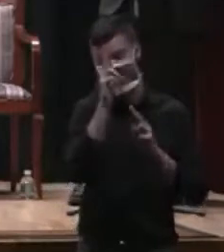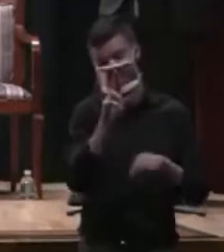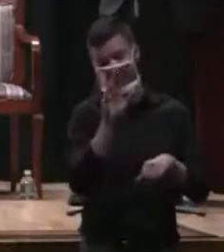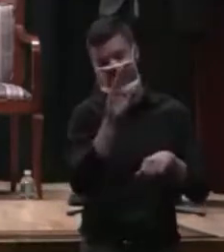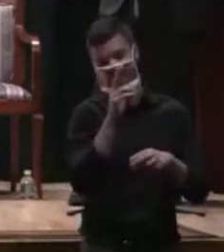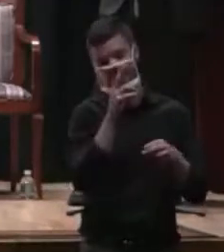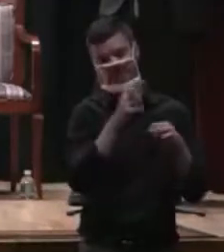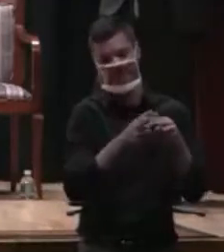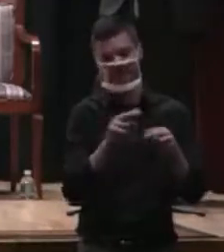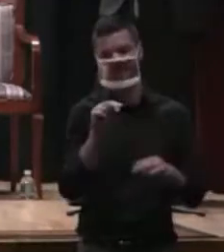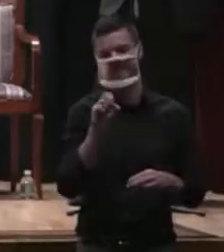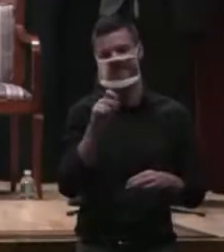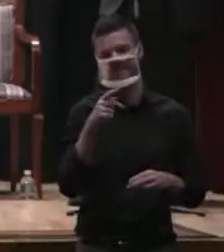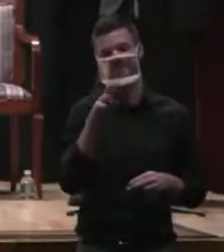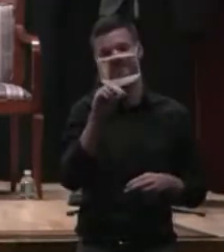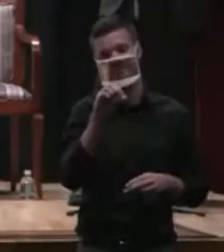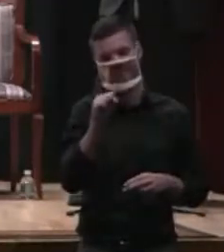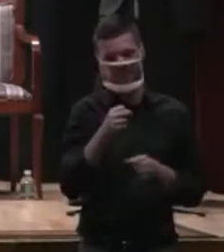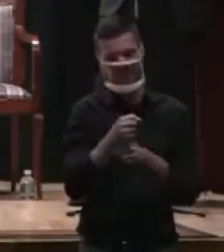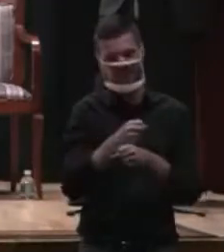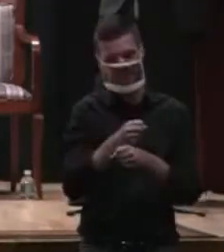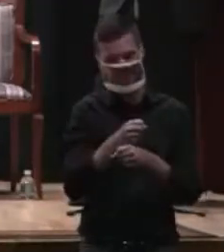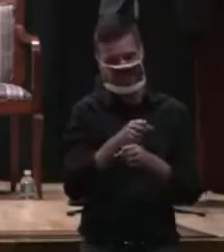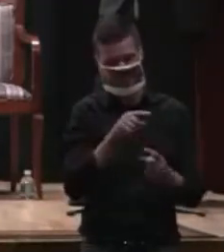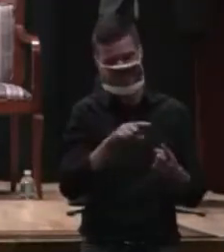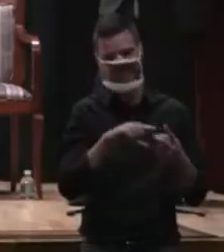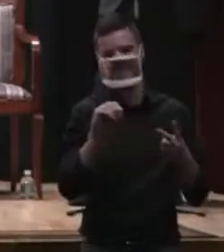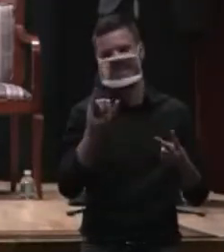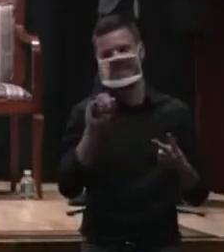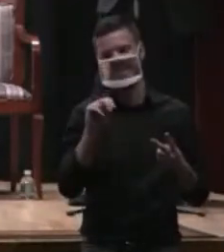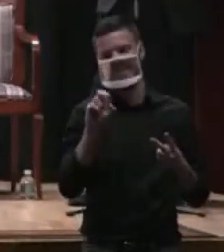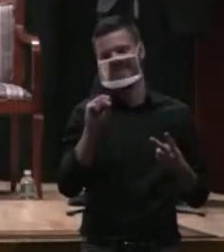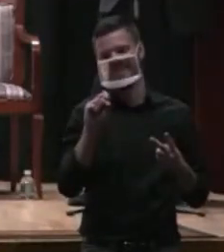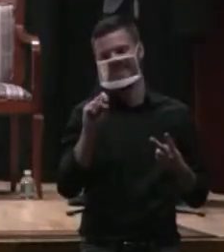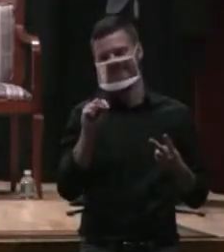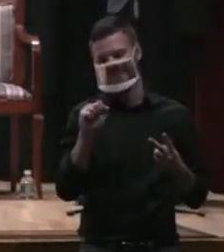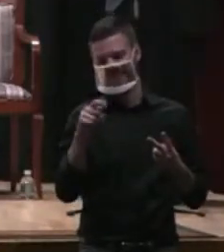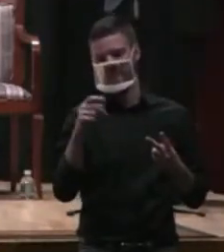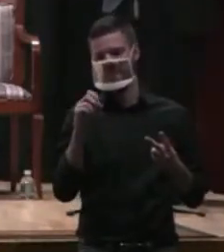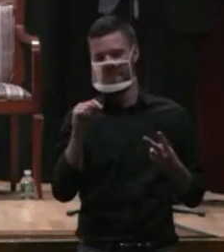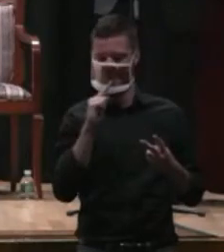her Nespresso coffee maker and Instant Pot for getting her through the school year.